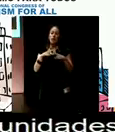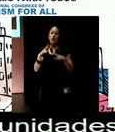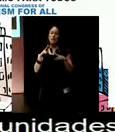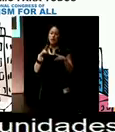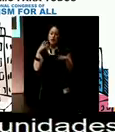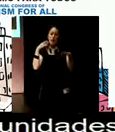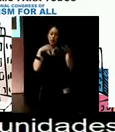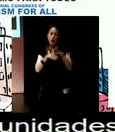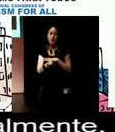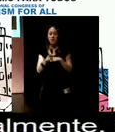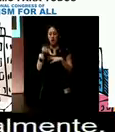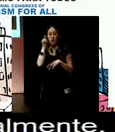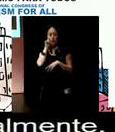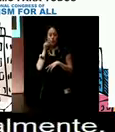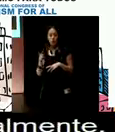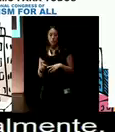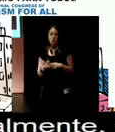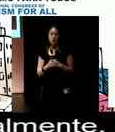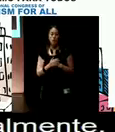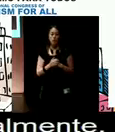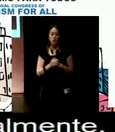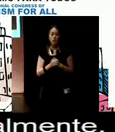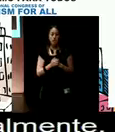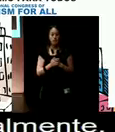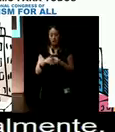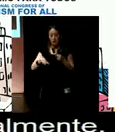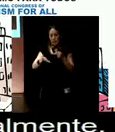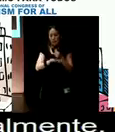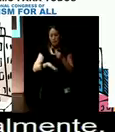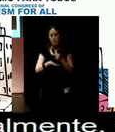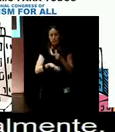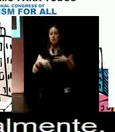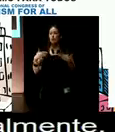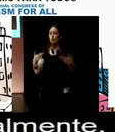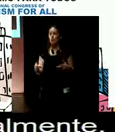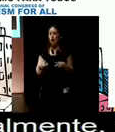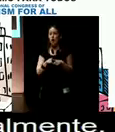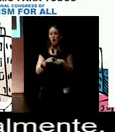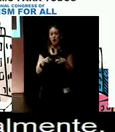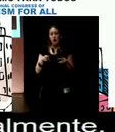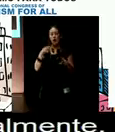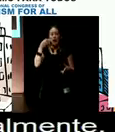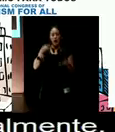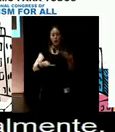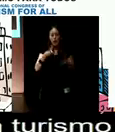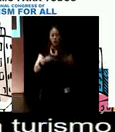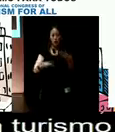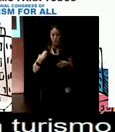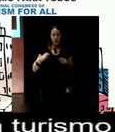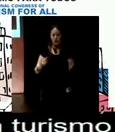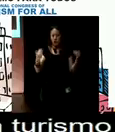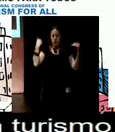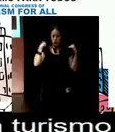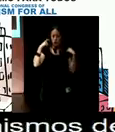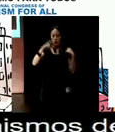the accessibility policies in tourism must be based on follow-up mechanisms in